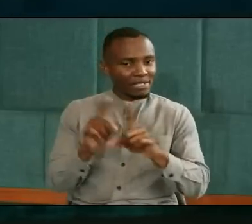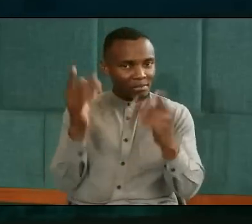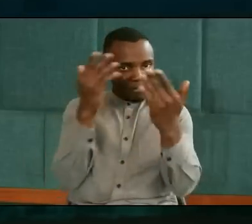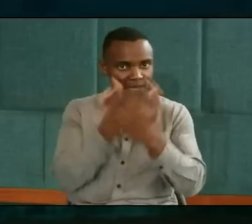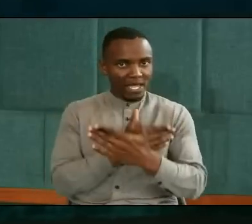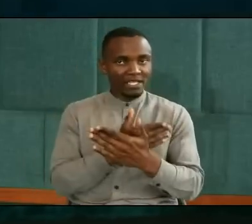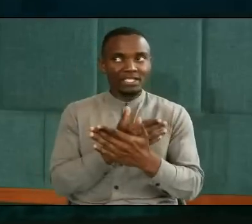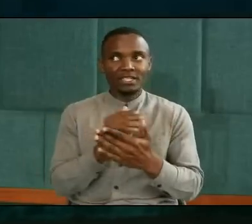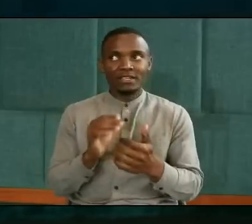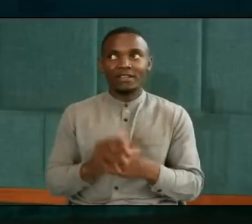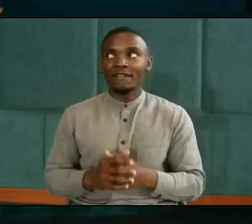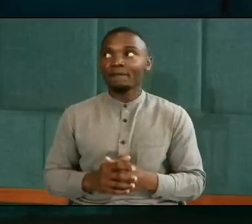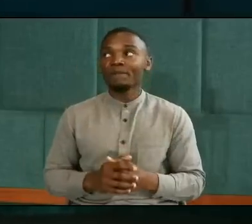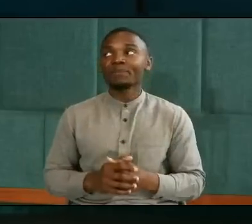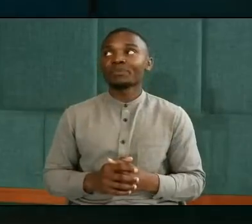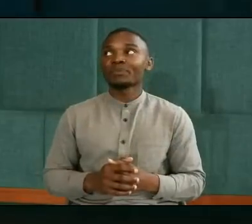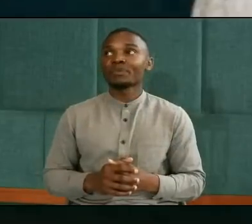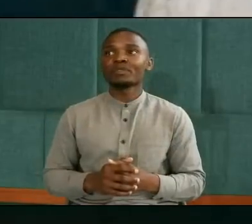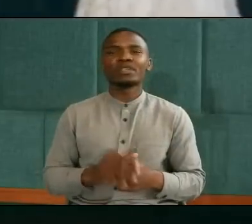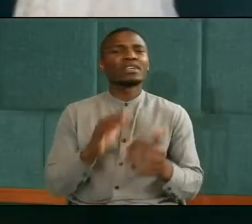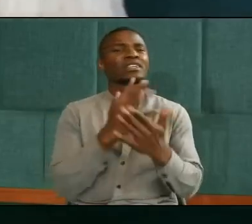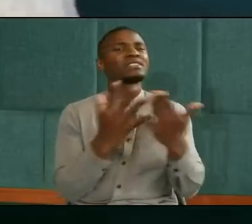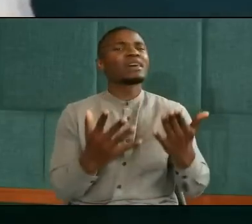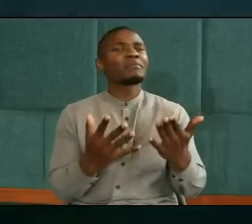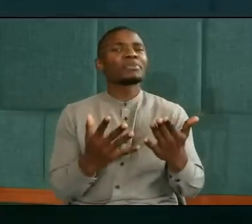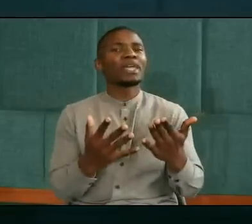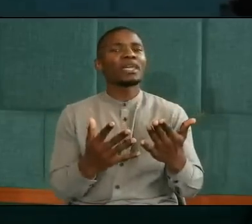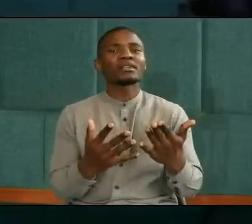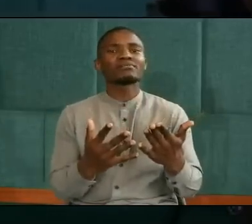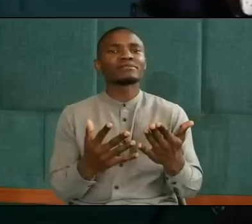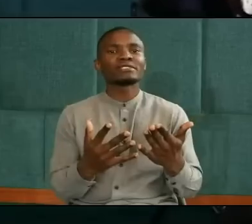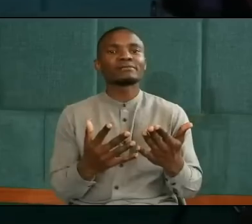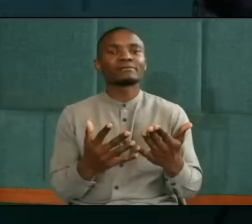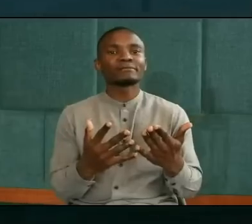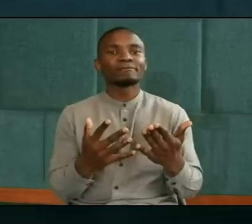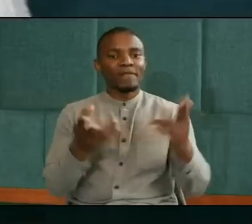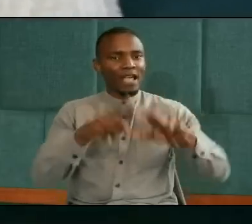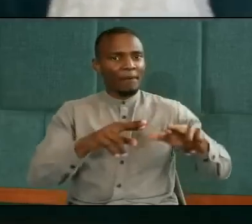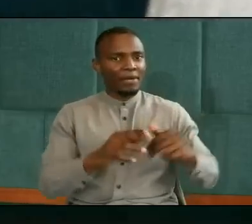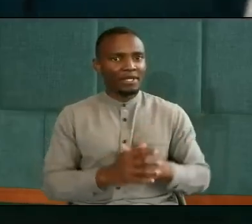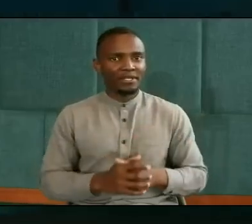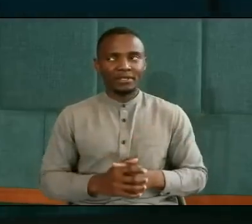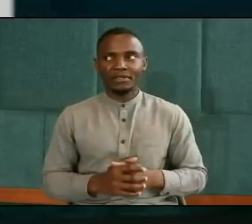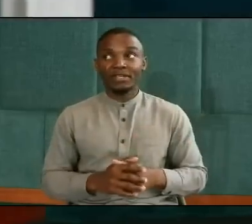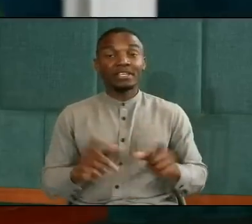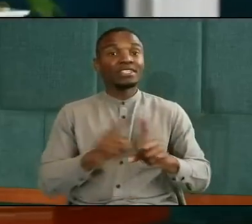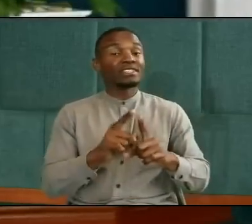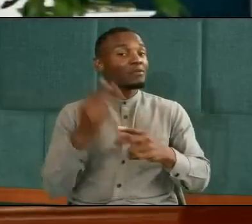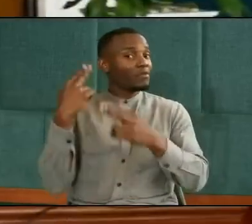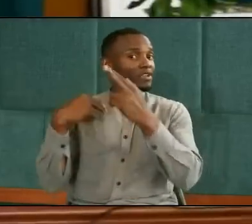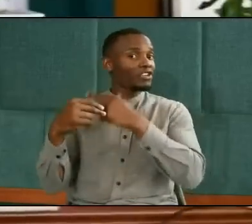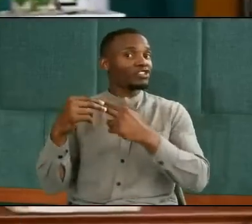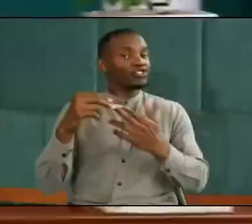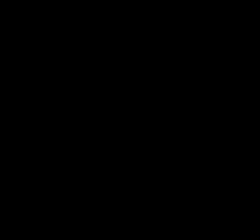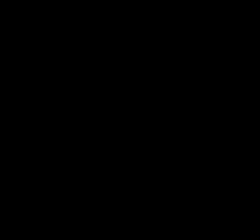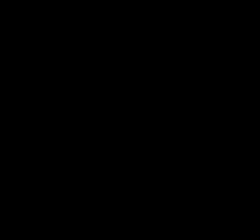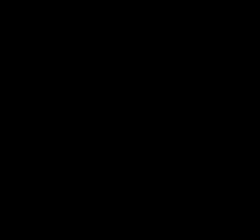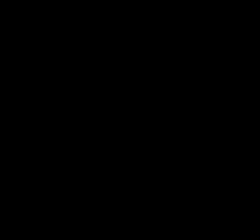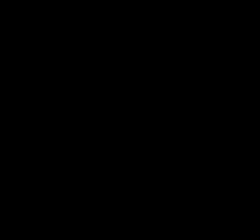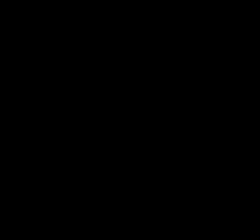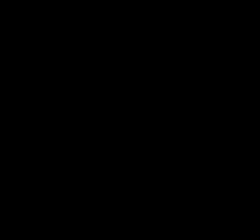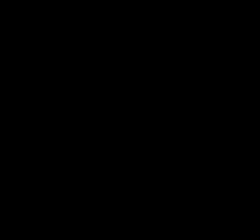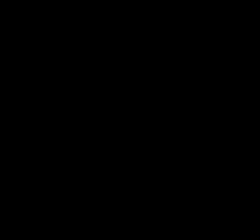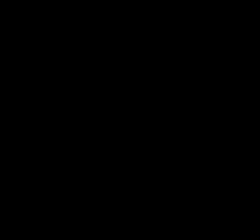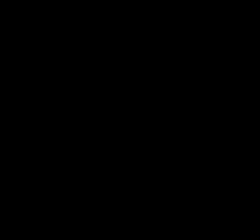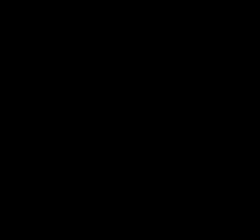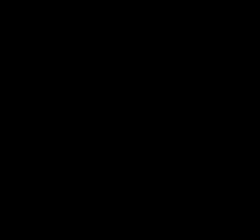The very same night, day being darkened, something strange happened. Again, documented in history. That night, the moon